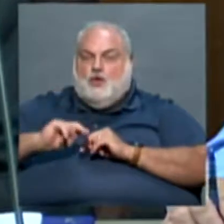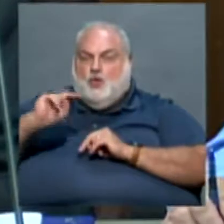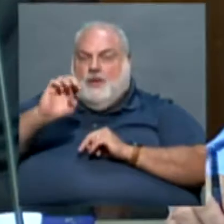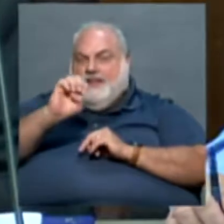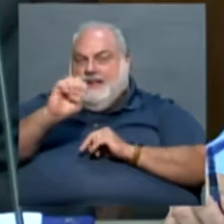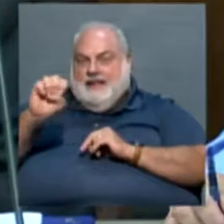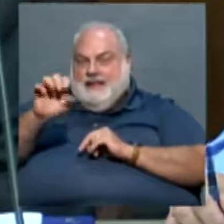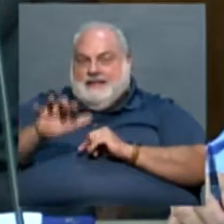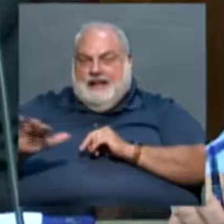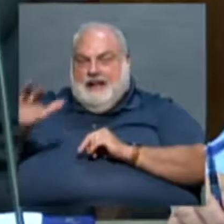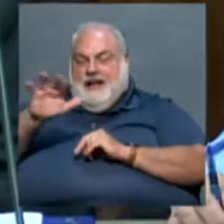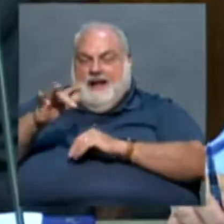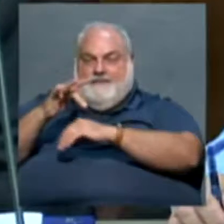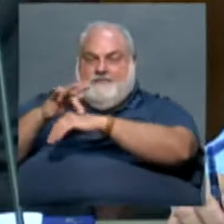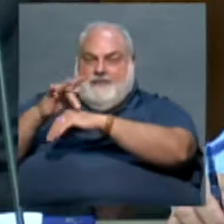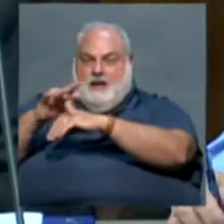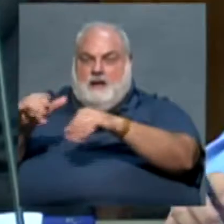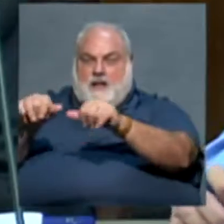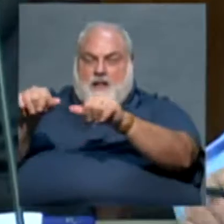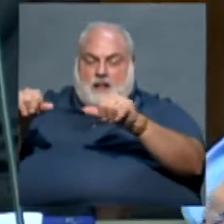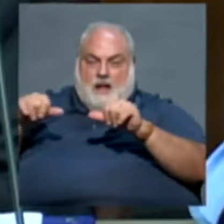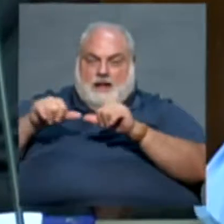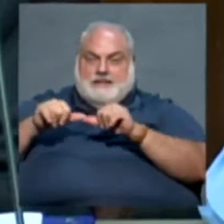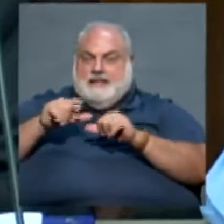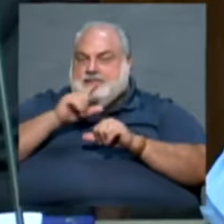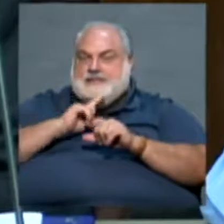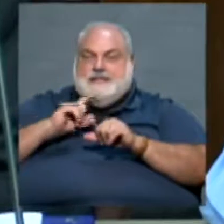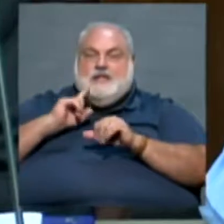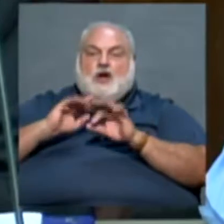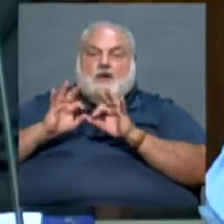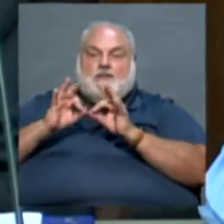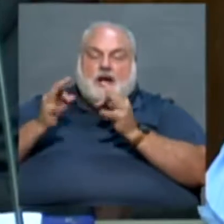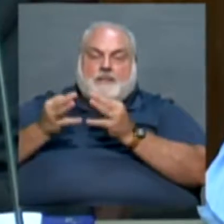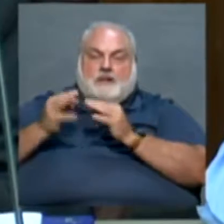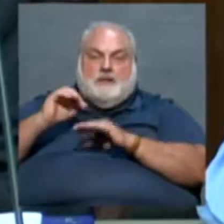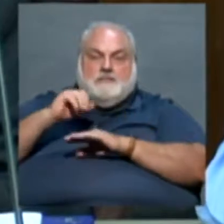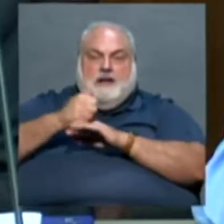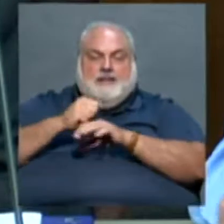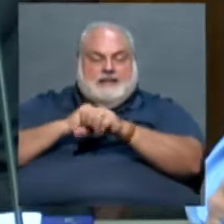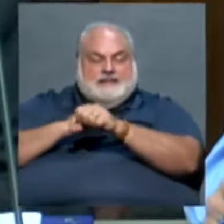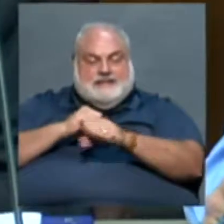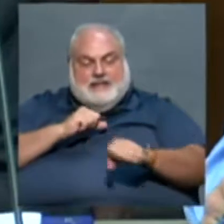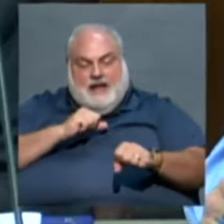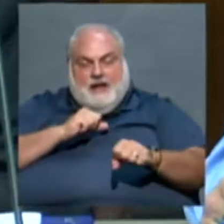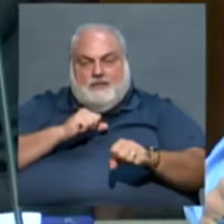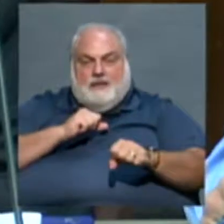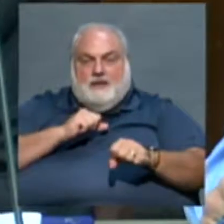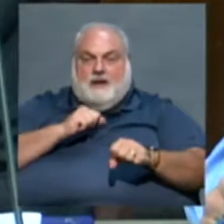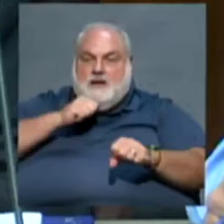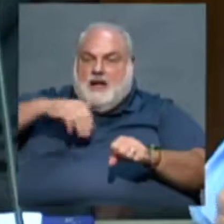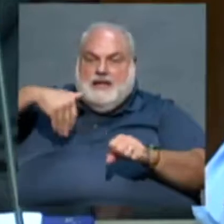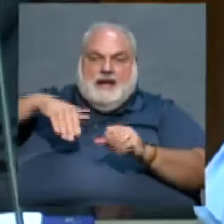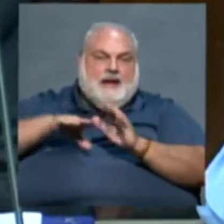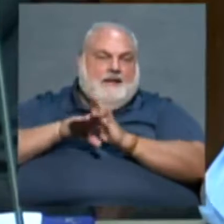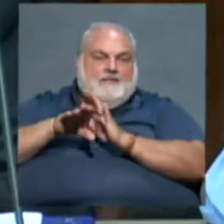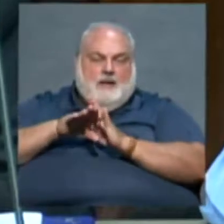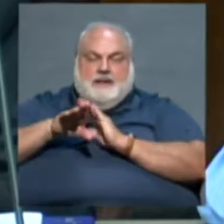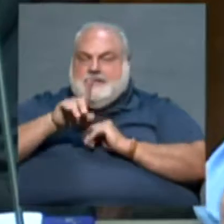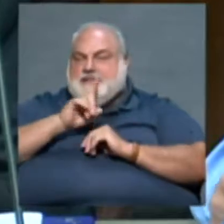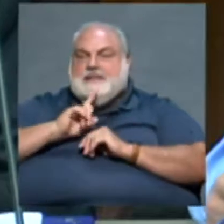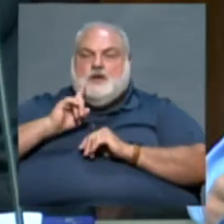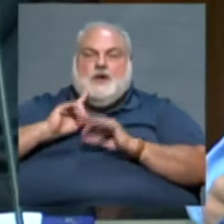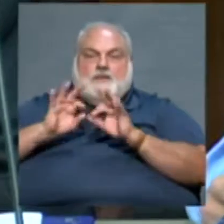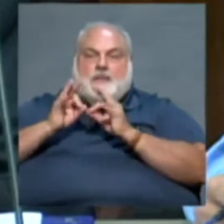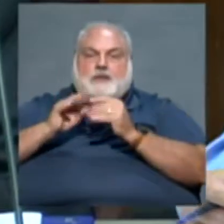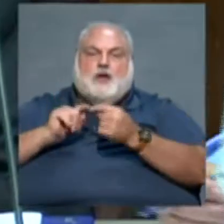northeast. Vacant lots, single-family residences, and duplex structures are located to the south. Undeveloped lots and single-family residences are